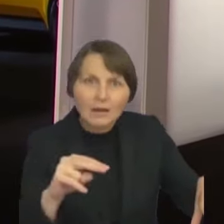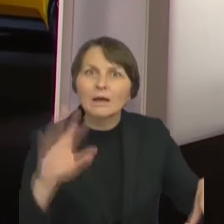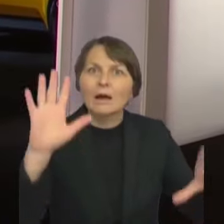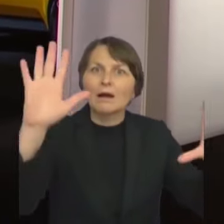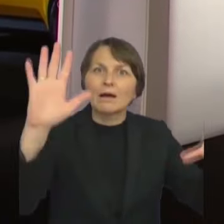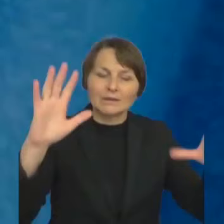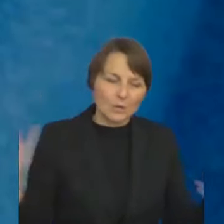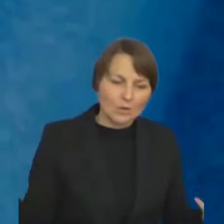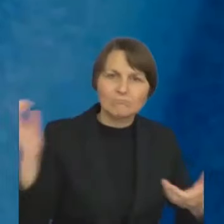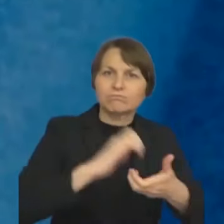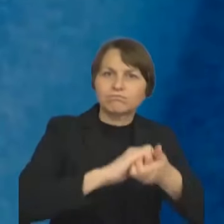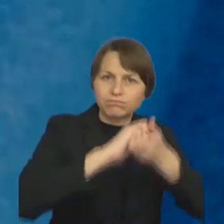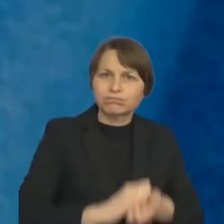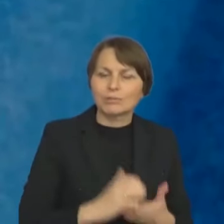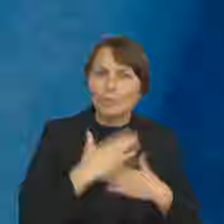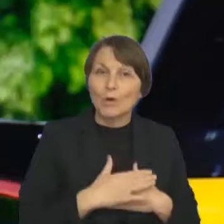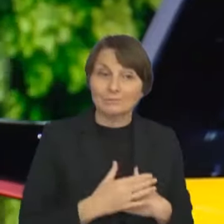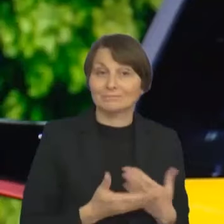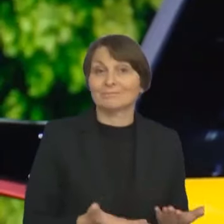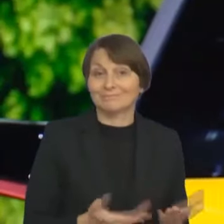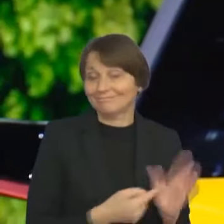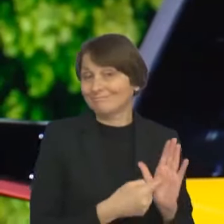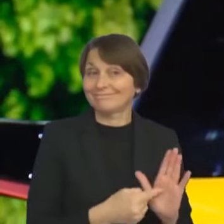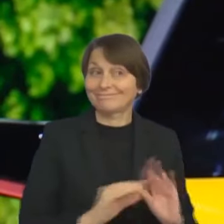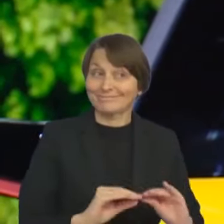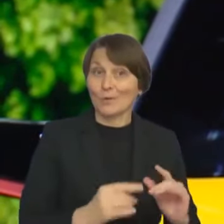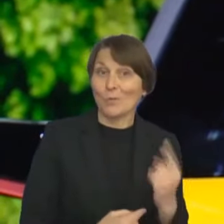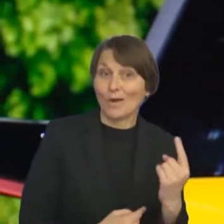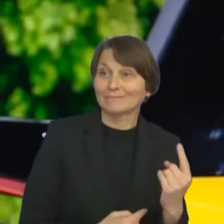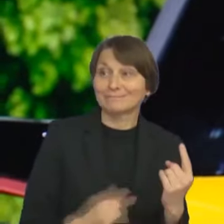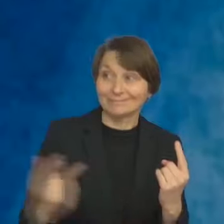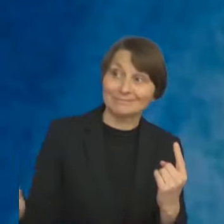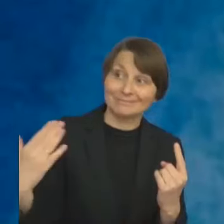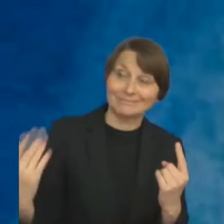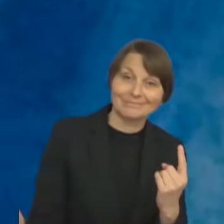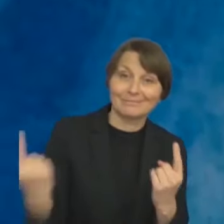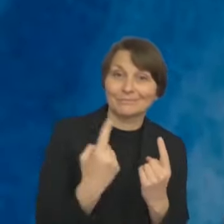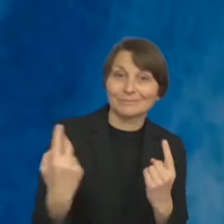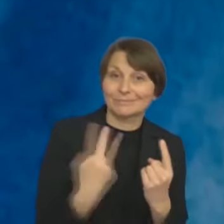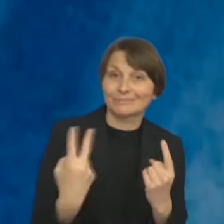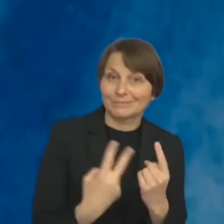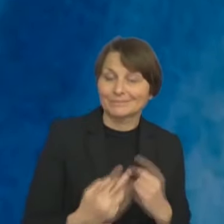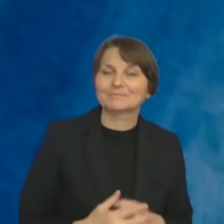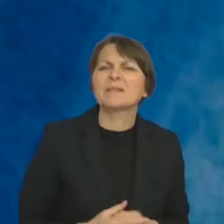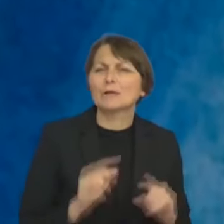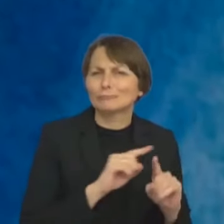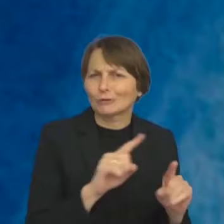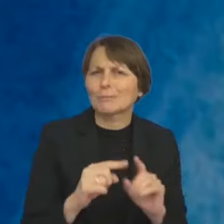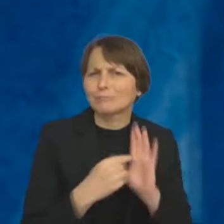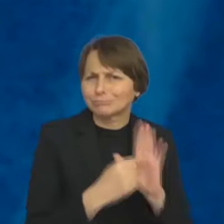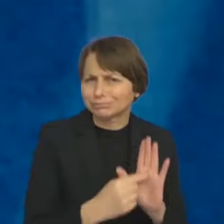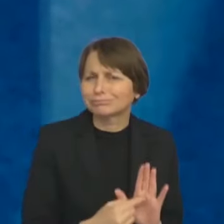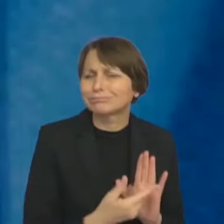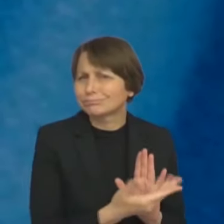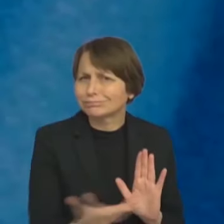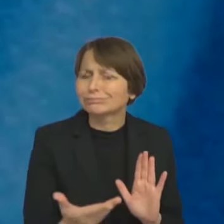shows that there's potential. We're not the only ones. I talked about Veolia, Solvay. And I hope that all of this